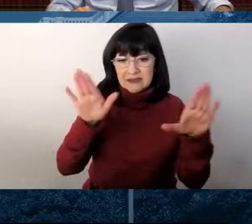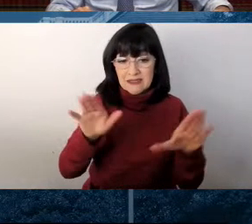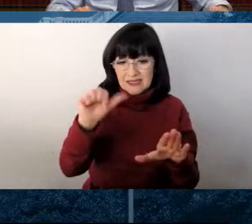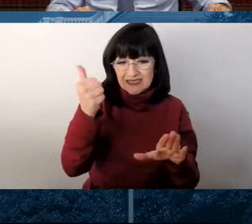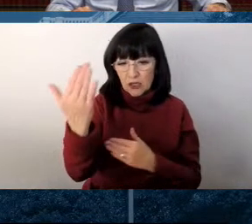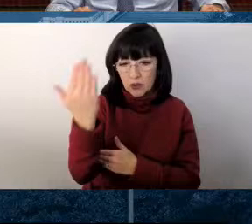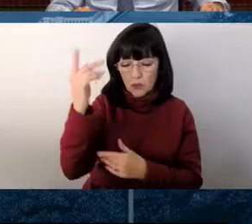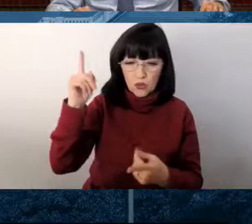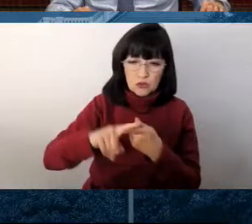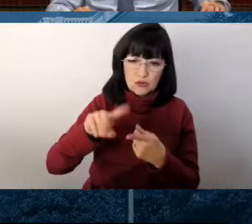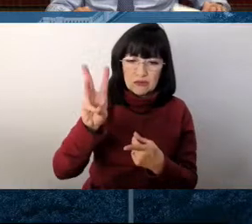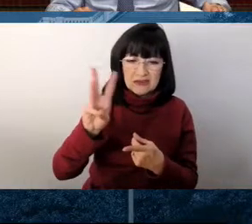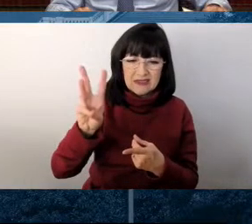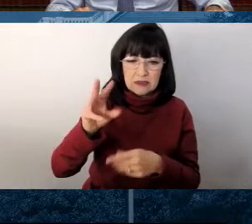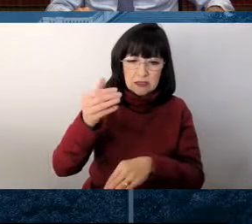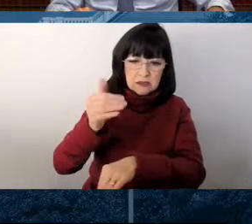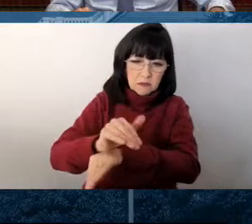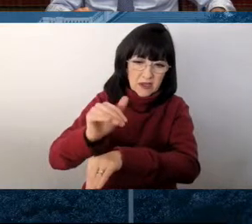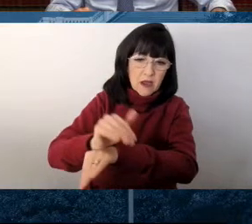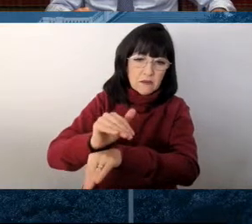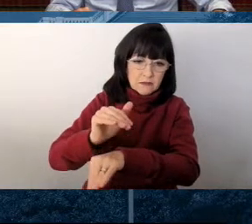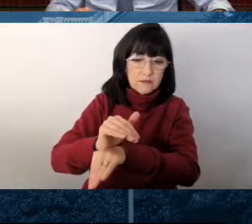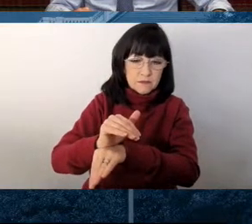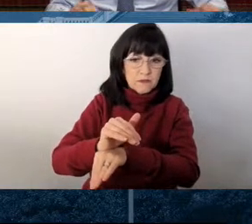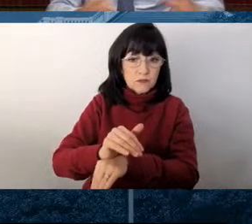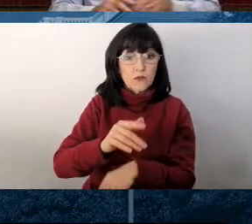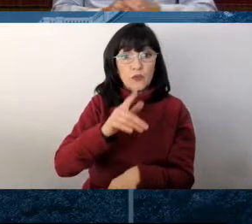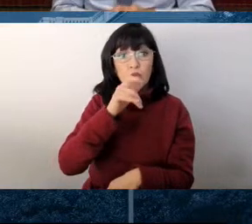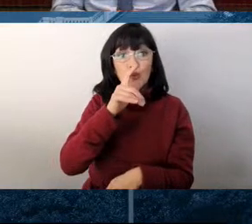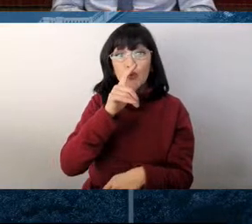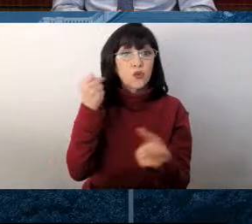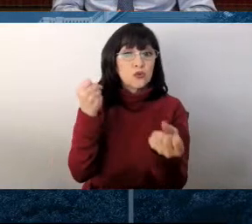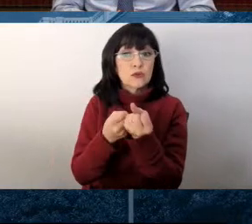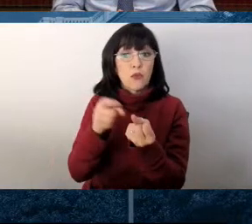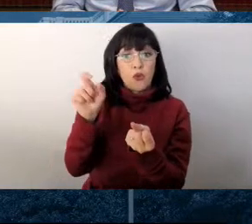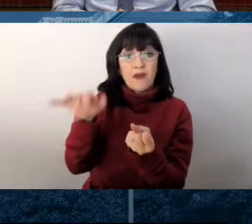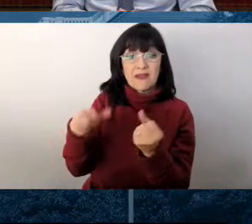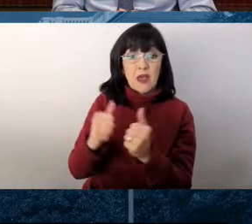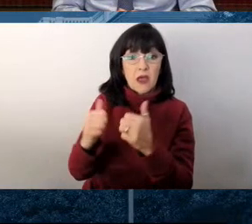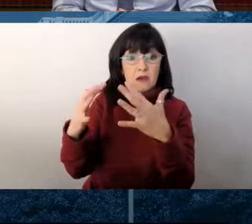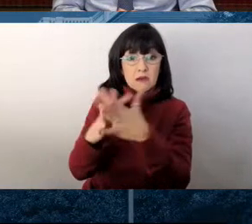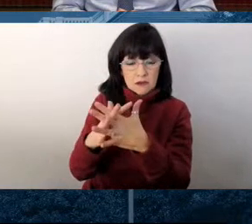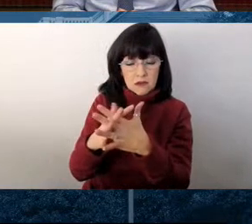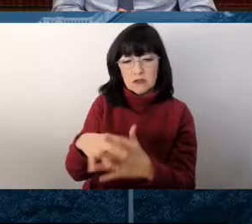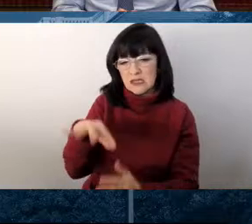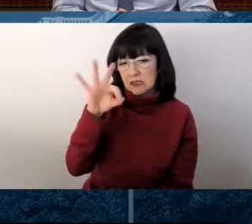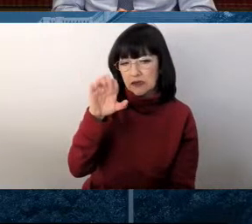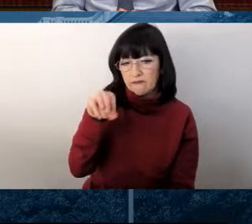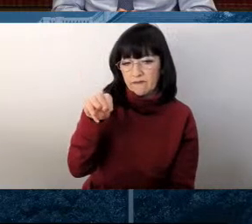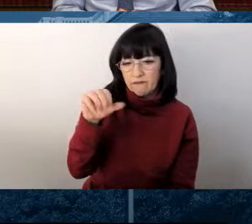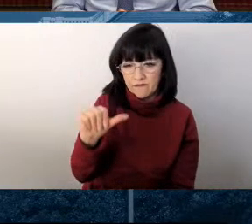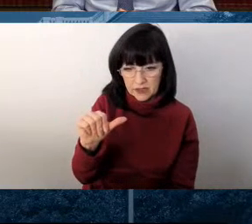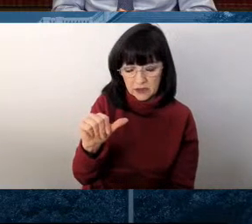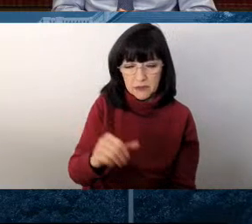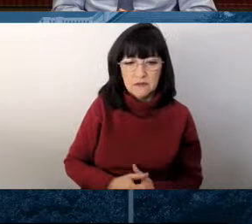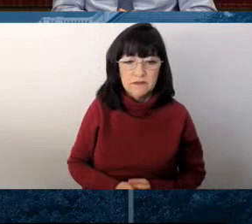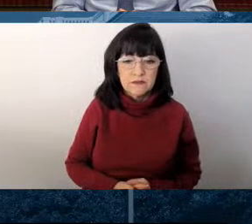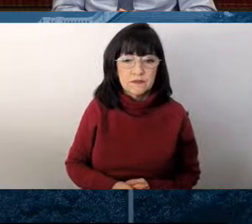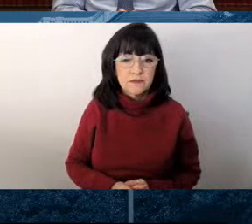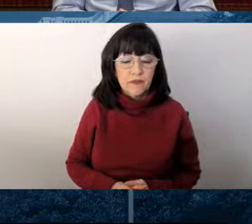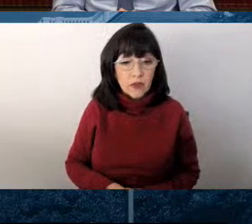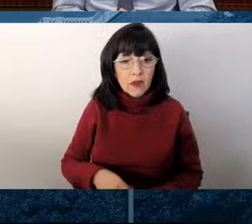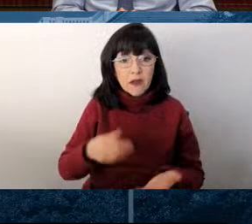has arrived by way of FEMA there for testing, and help has arrived for the hospitals by way